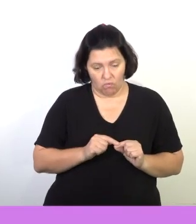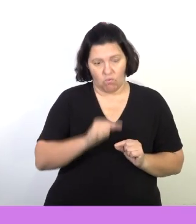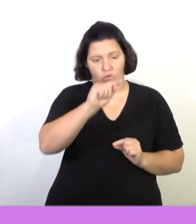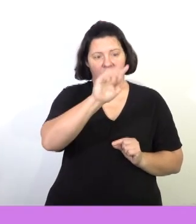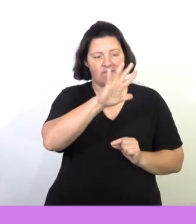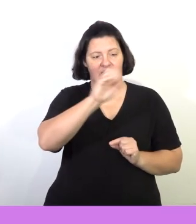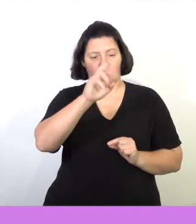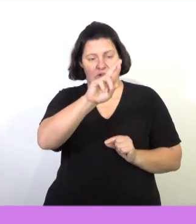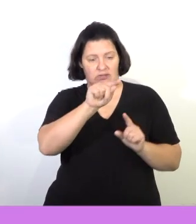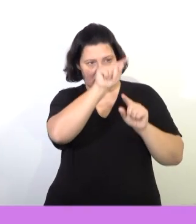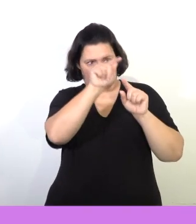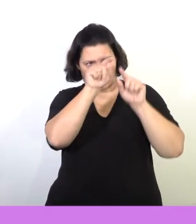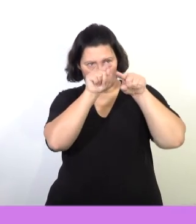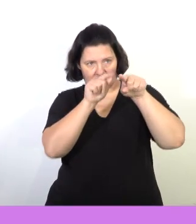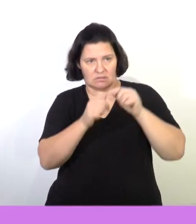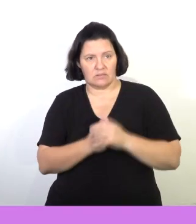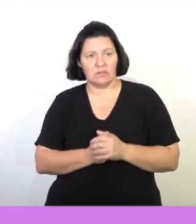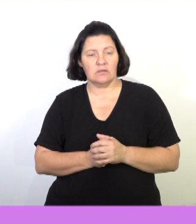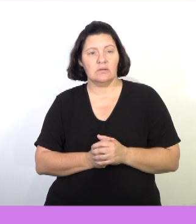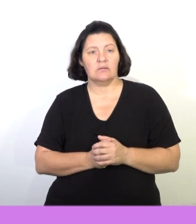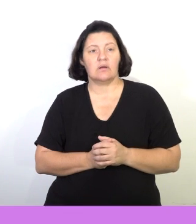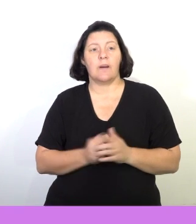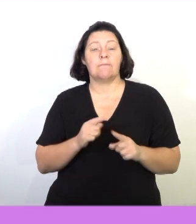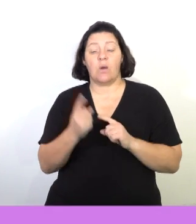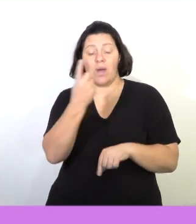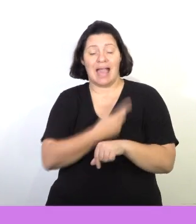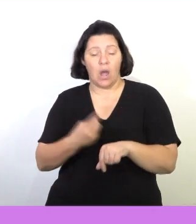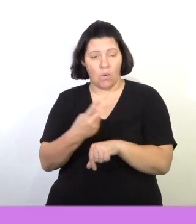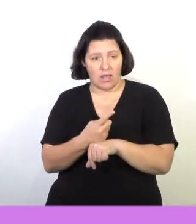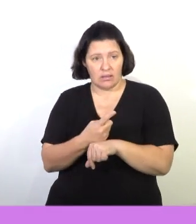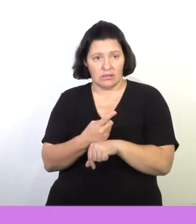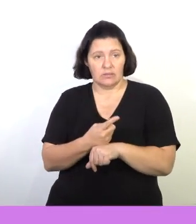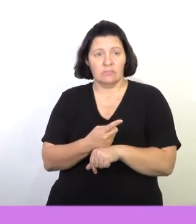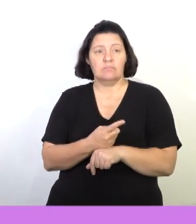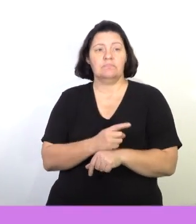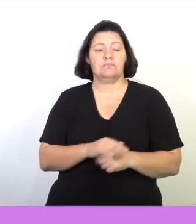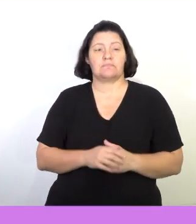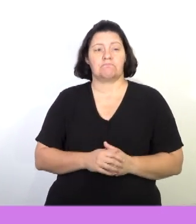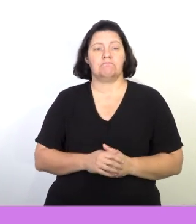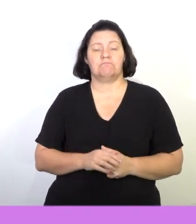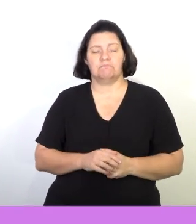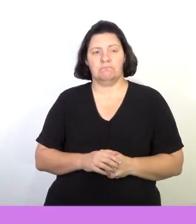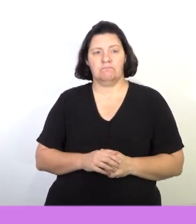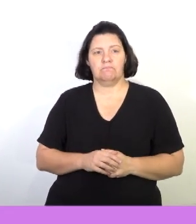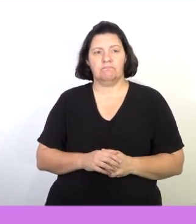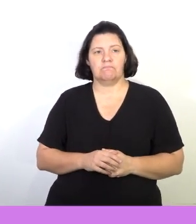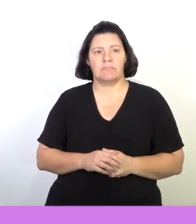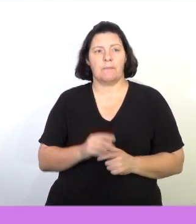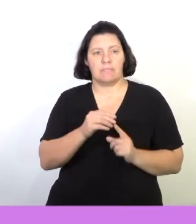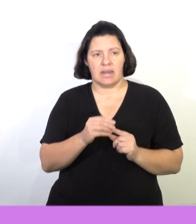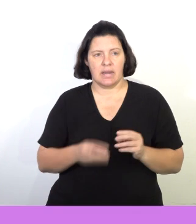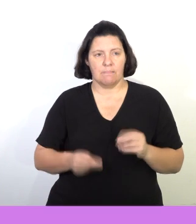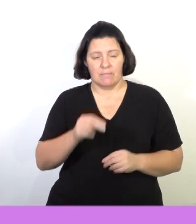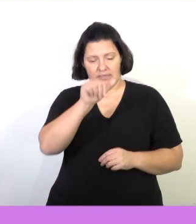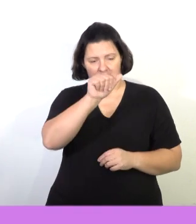that value there, at 500 rand. And if he plays for 1 hour, he will charge 620.